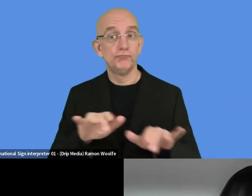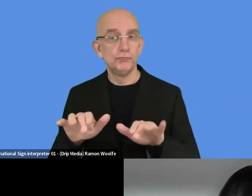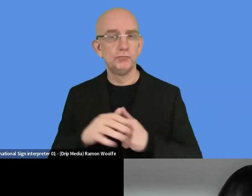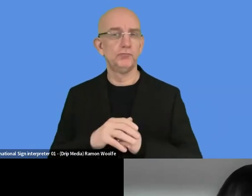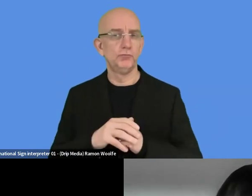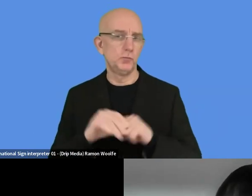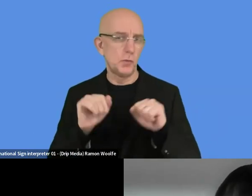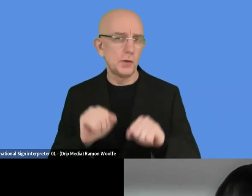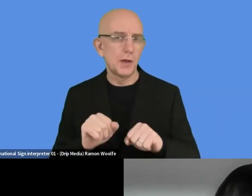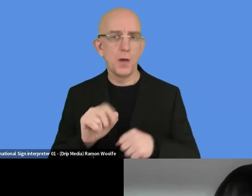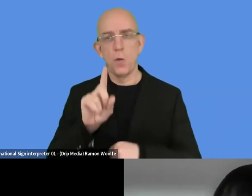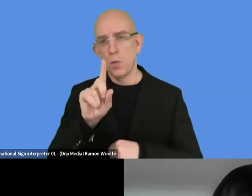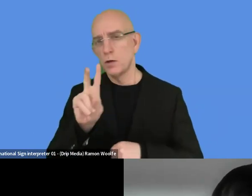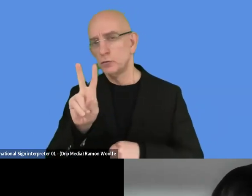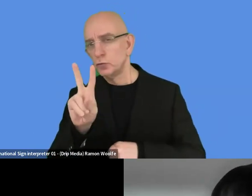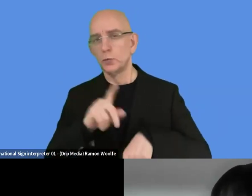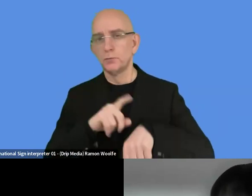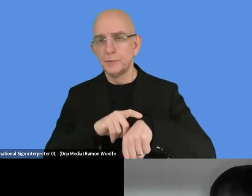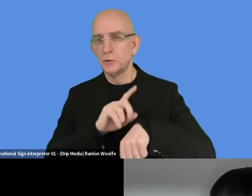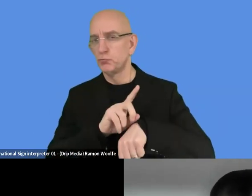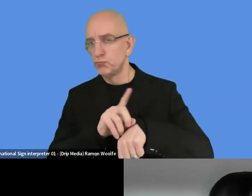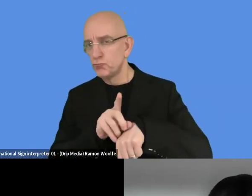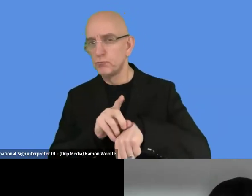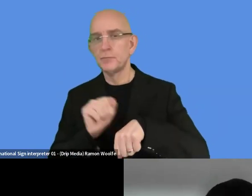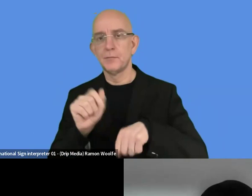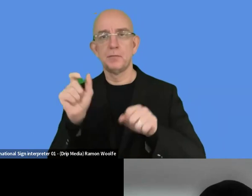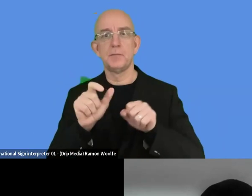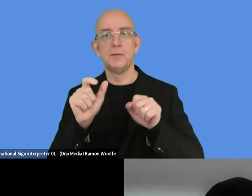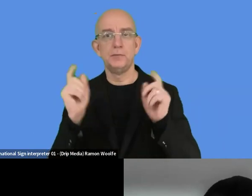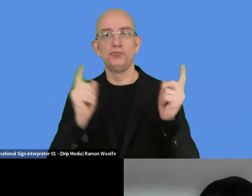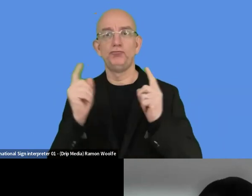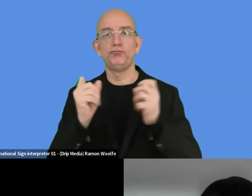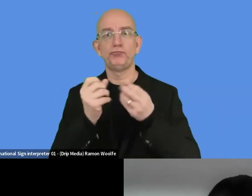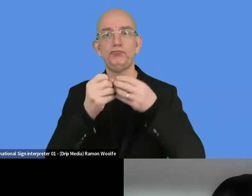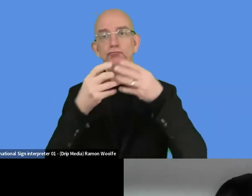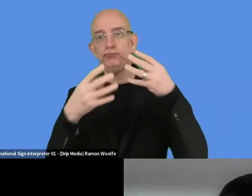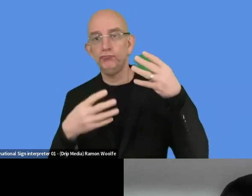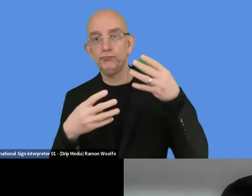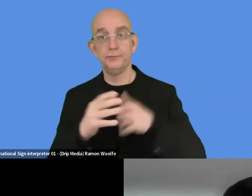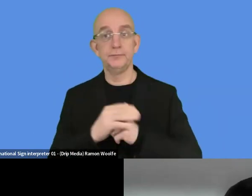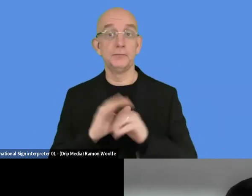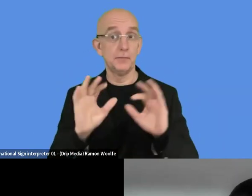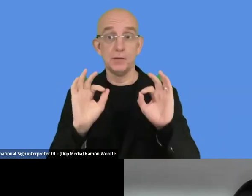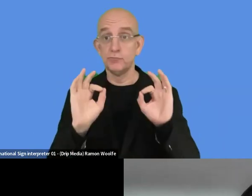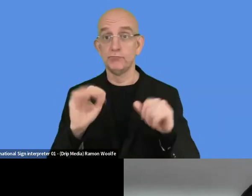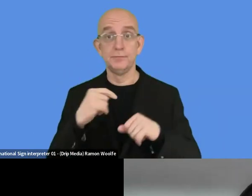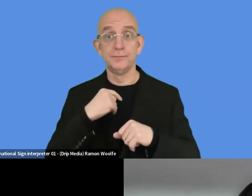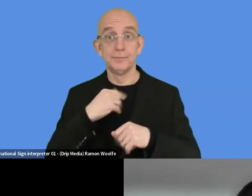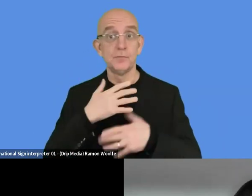minutes for everyone to gather. But I'm already so happy to say hello to all of